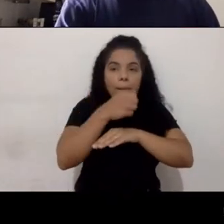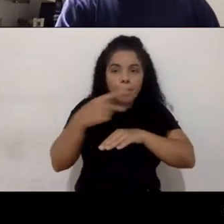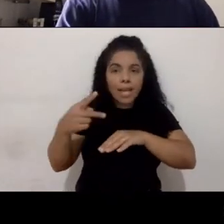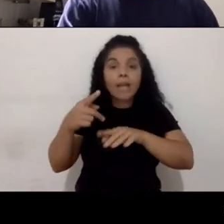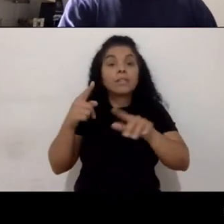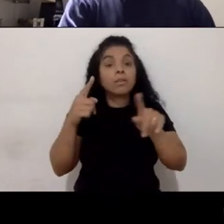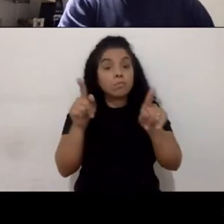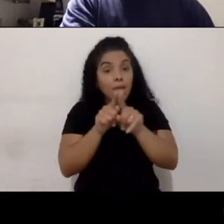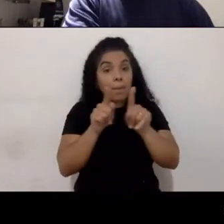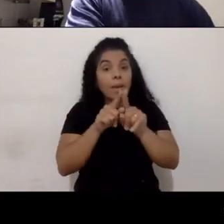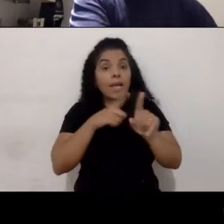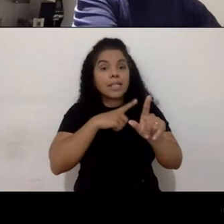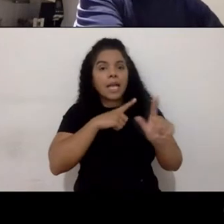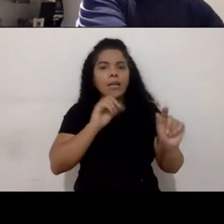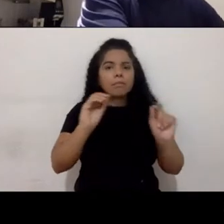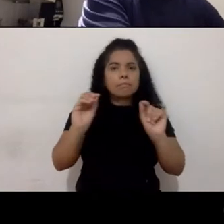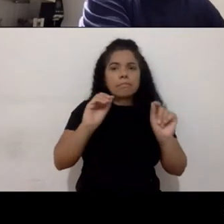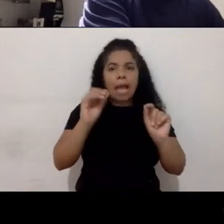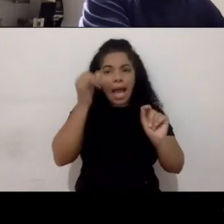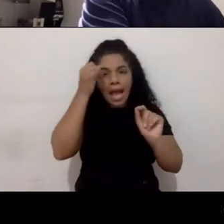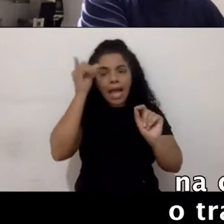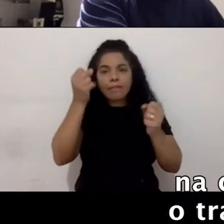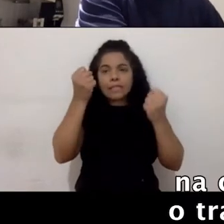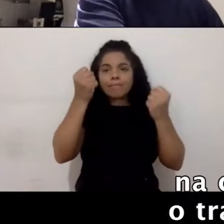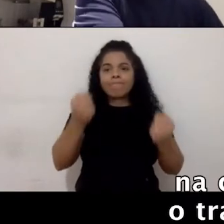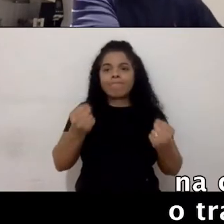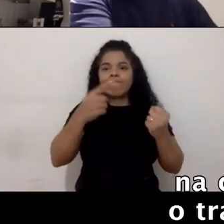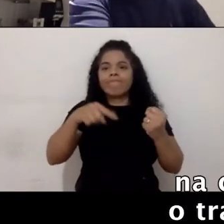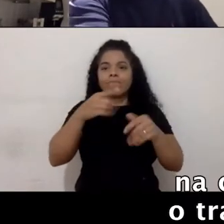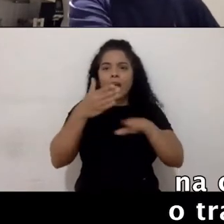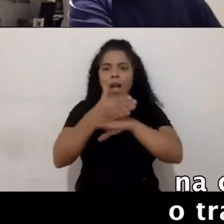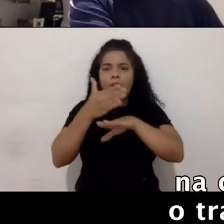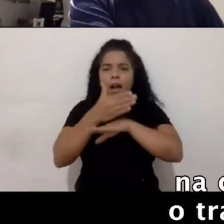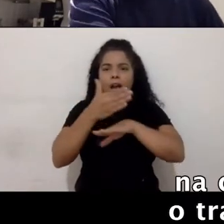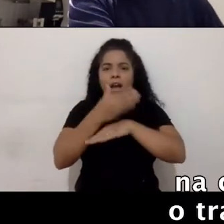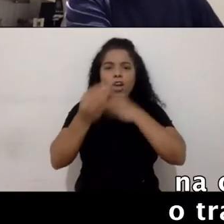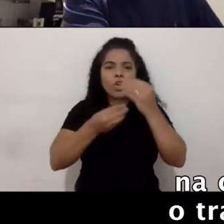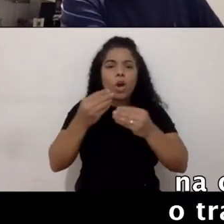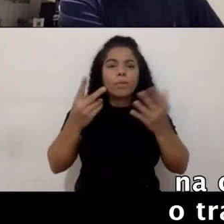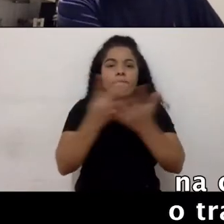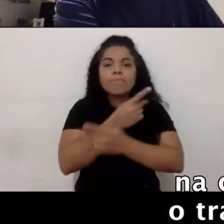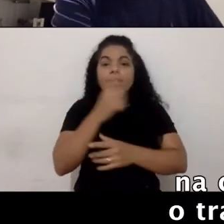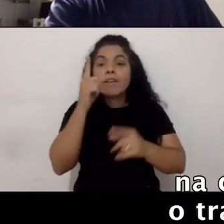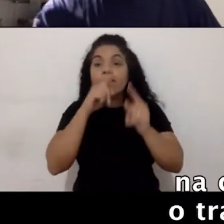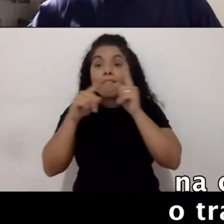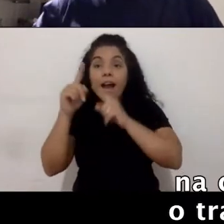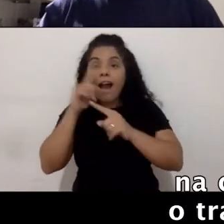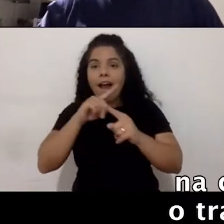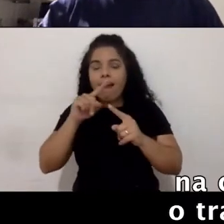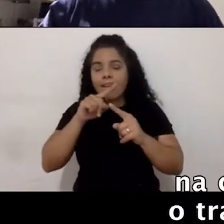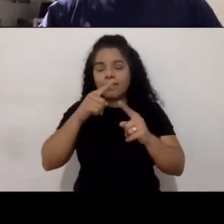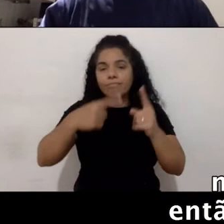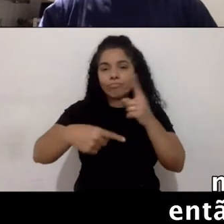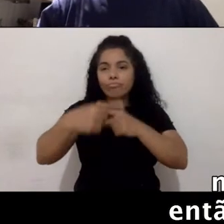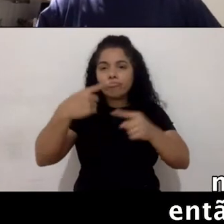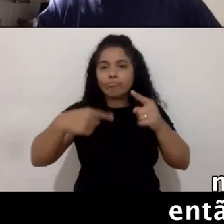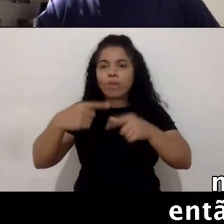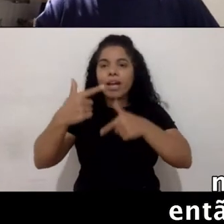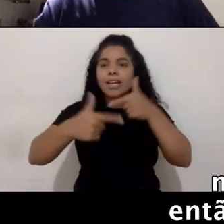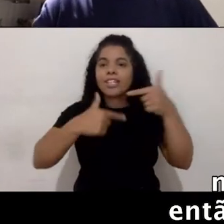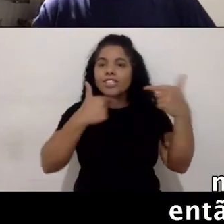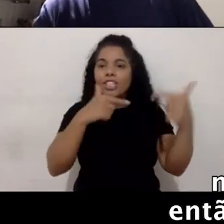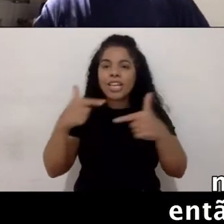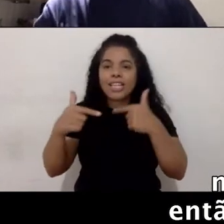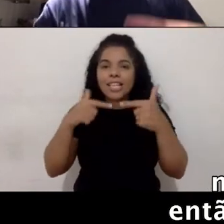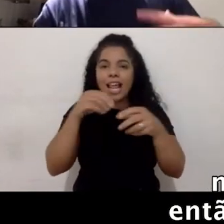failover. So how do we manage failing over the workload and therefore the traffic, when something goes wrong? In